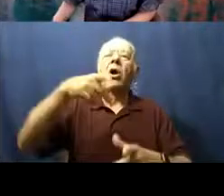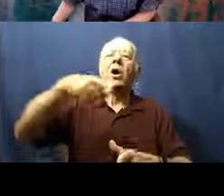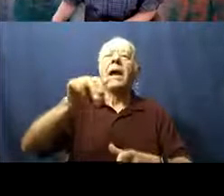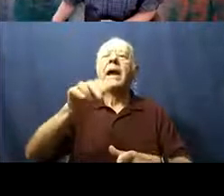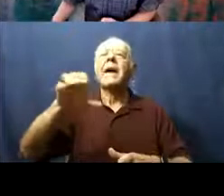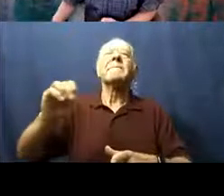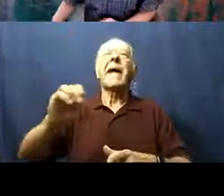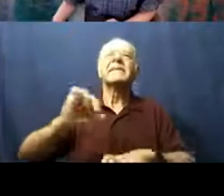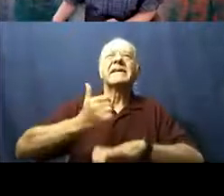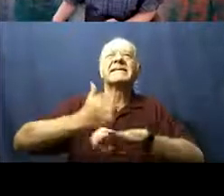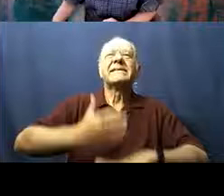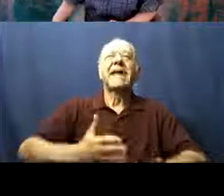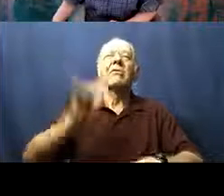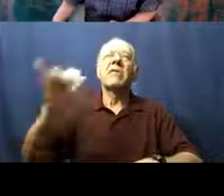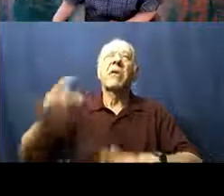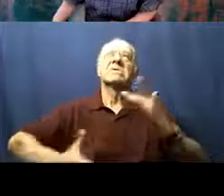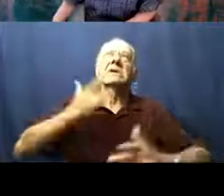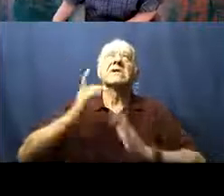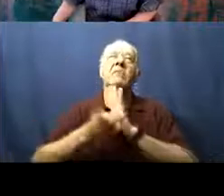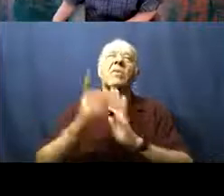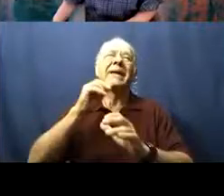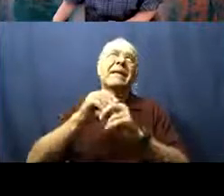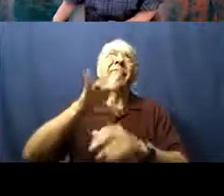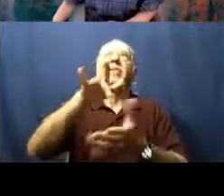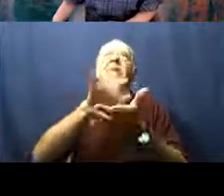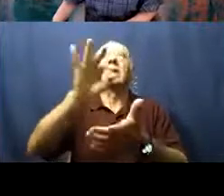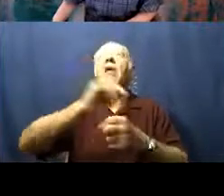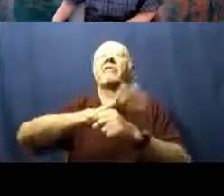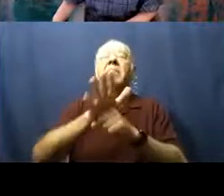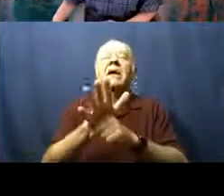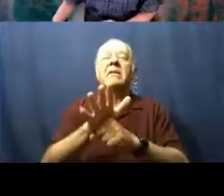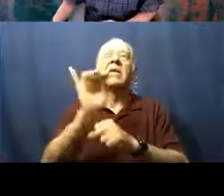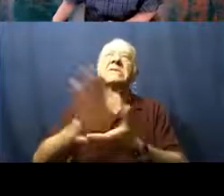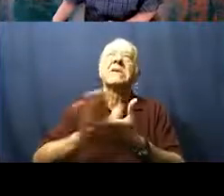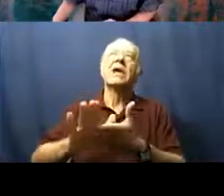that was an exciting moment in the middle of a global pandemic. It was nice